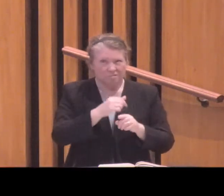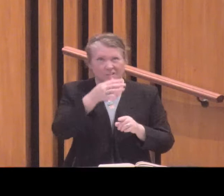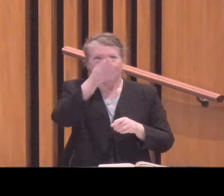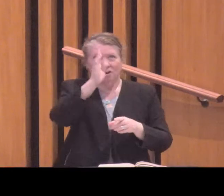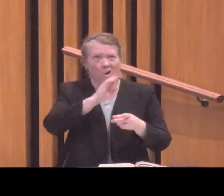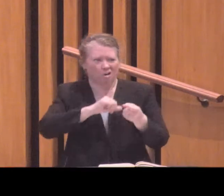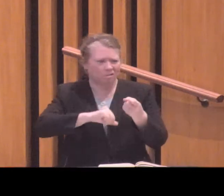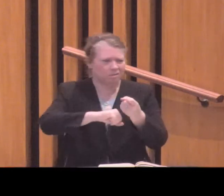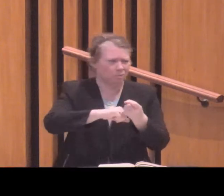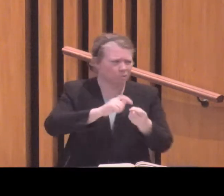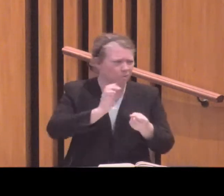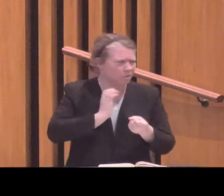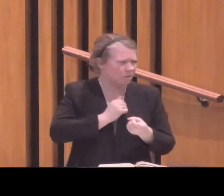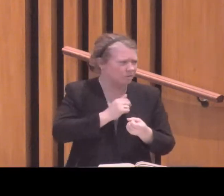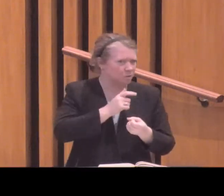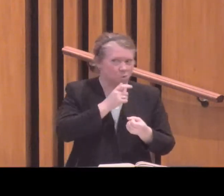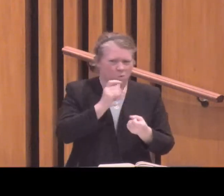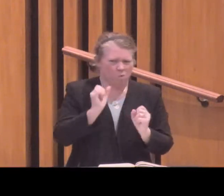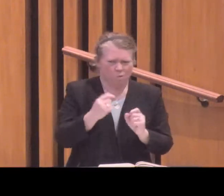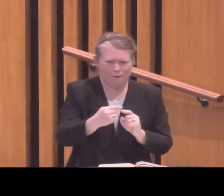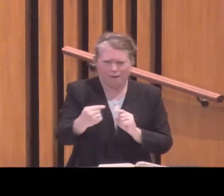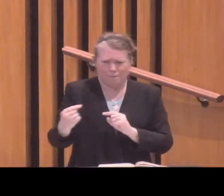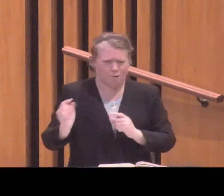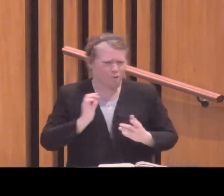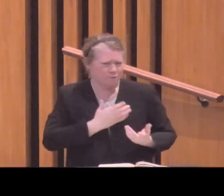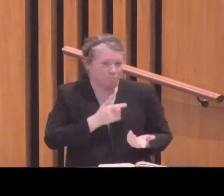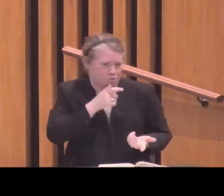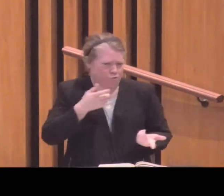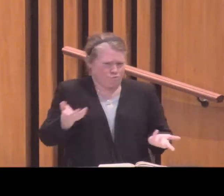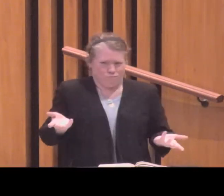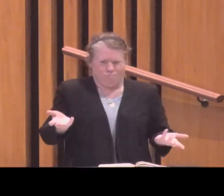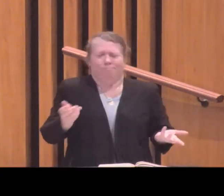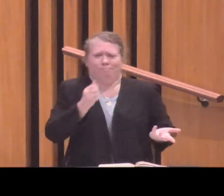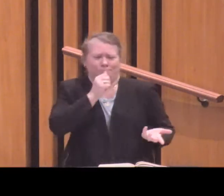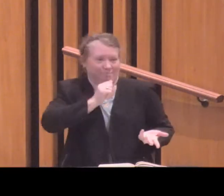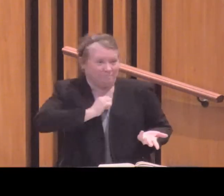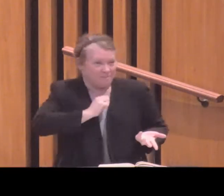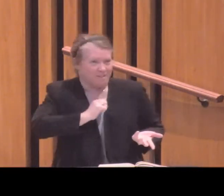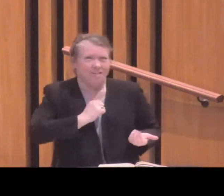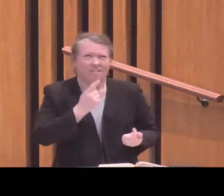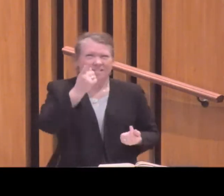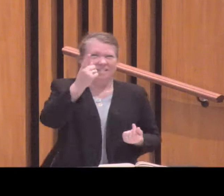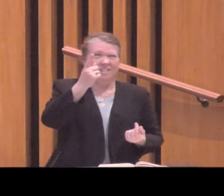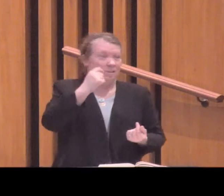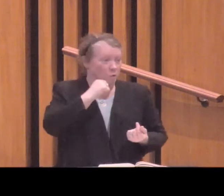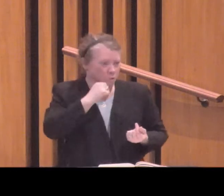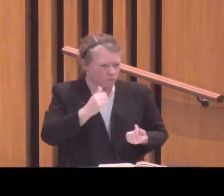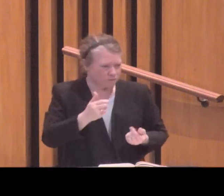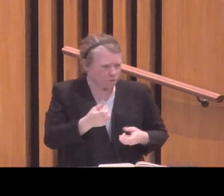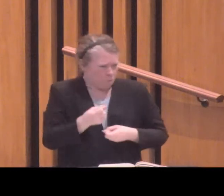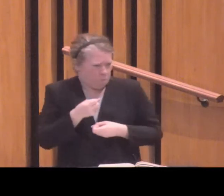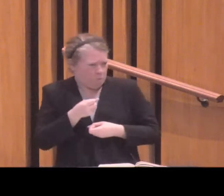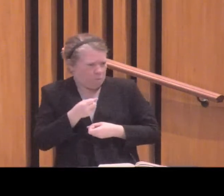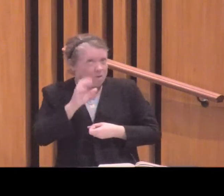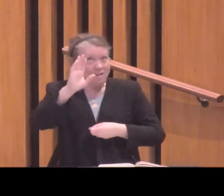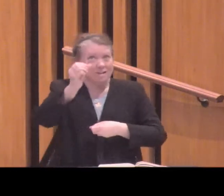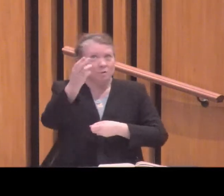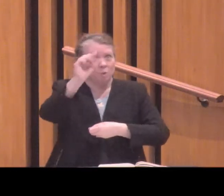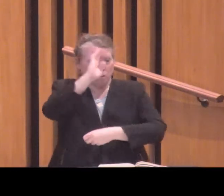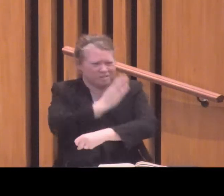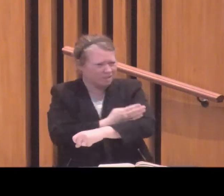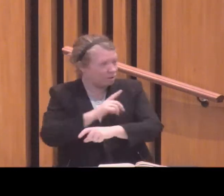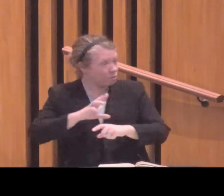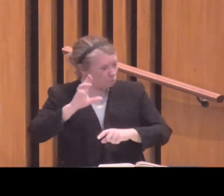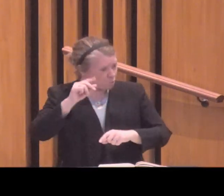who can be against us? He who did not spare his own son, but handed him over for us